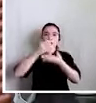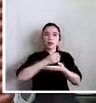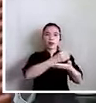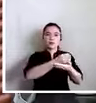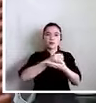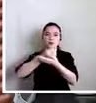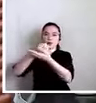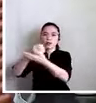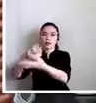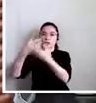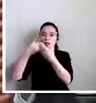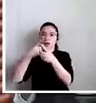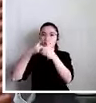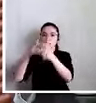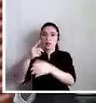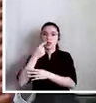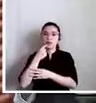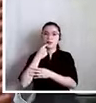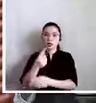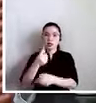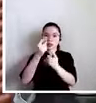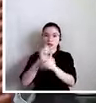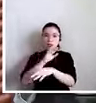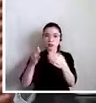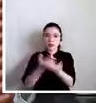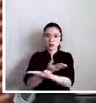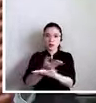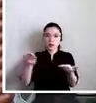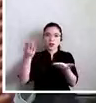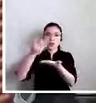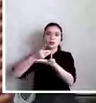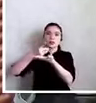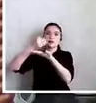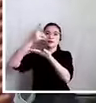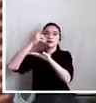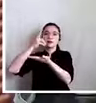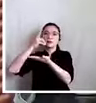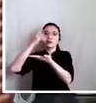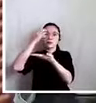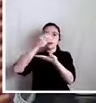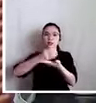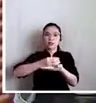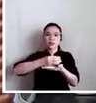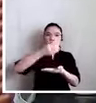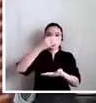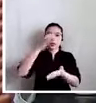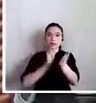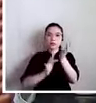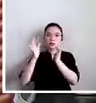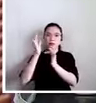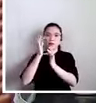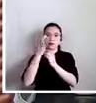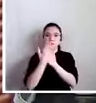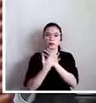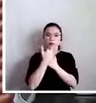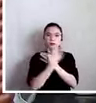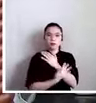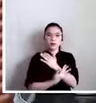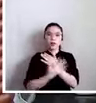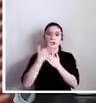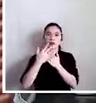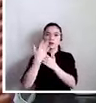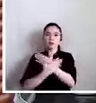disciples, saying, "Take this, all of you, and drink from it, for this is the chalice of my blood, the blood of the